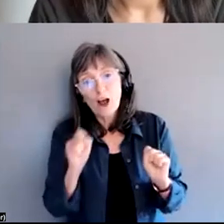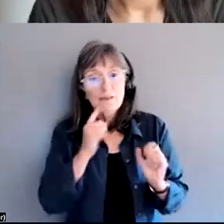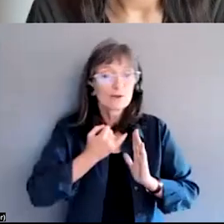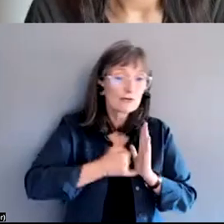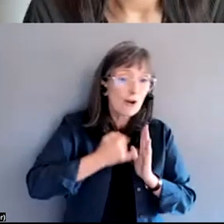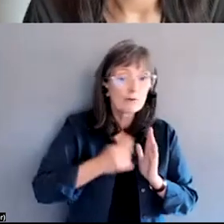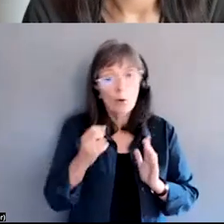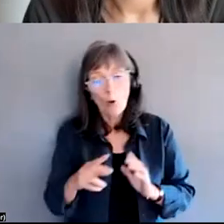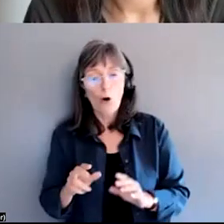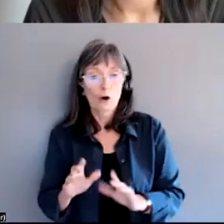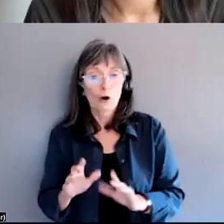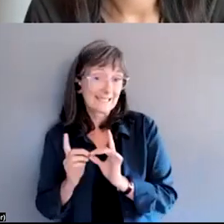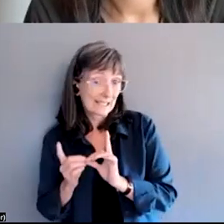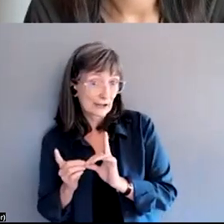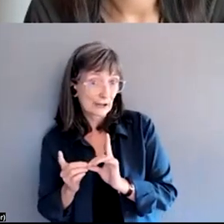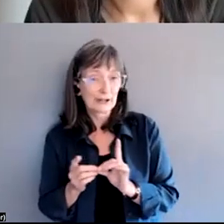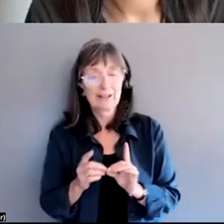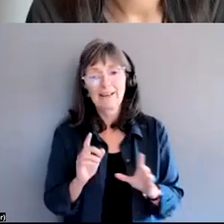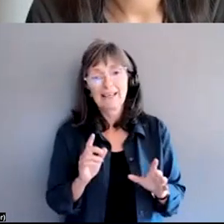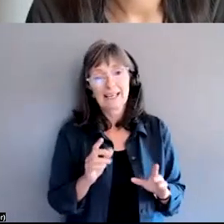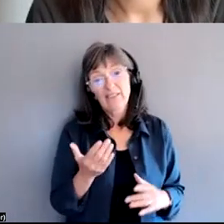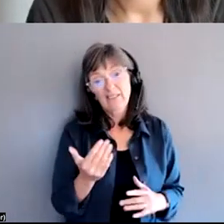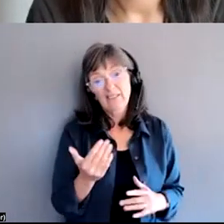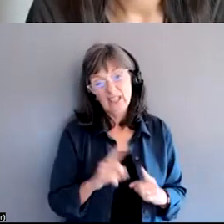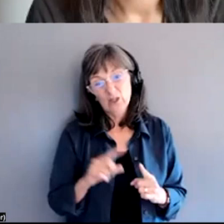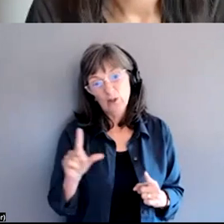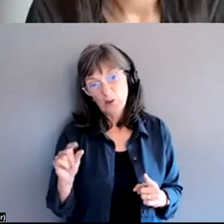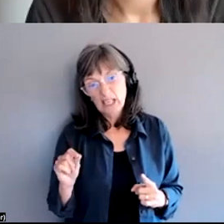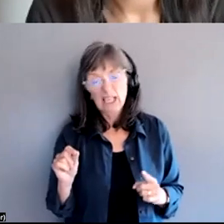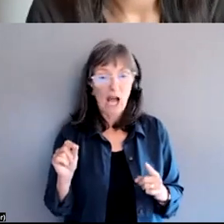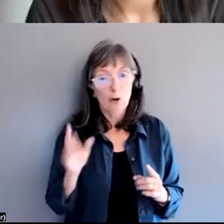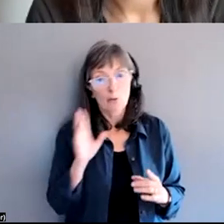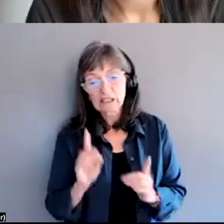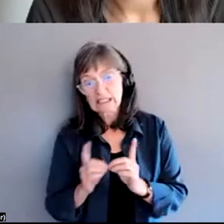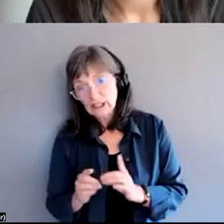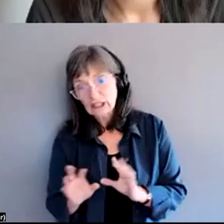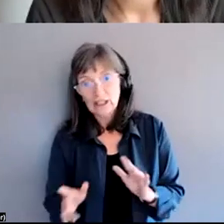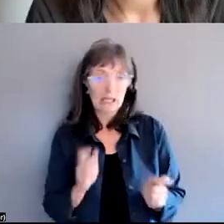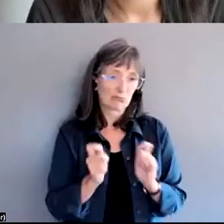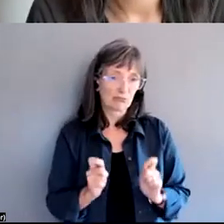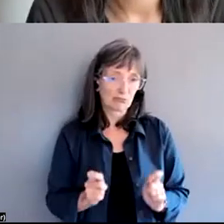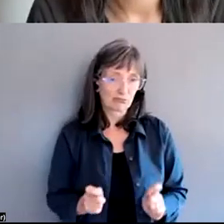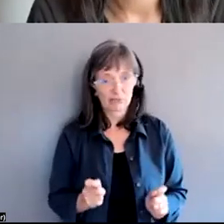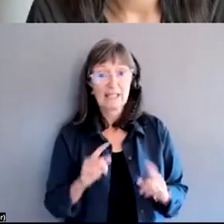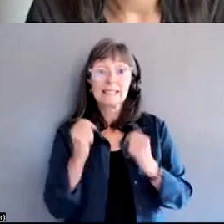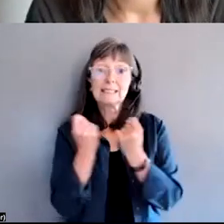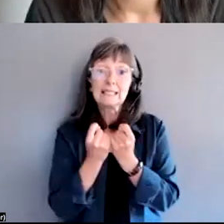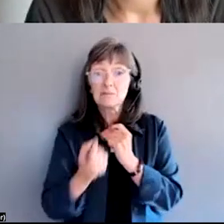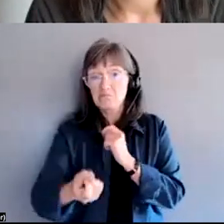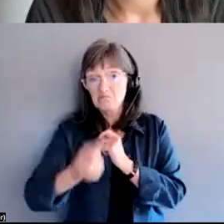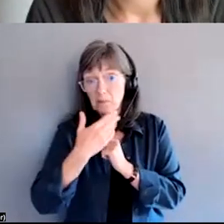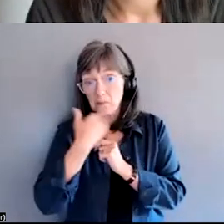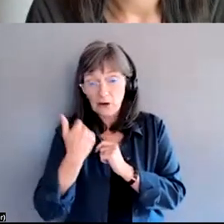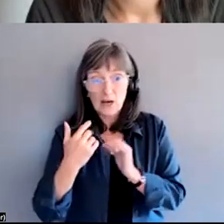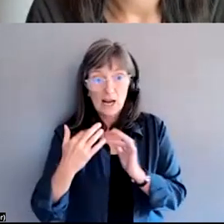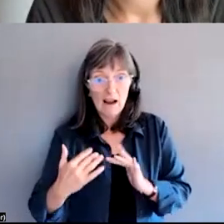then I probably try to do like 15 to 20 of those, and then try to refine them so that the team can understand. And I think that's why